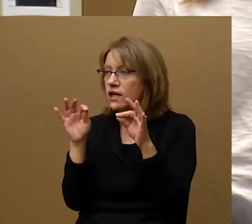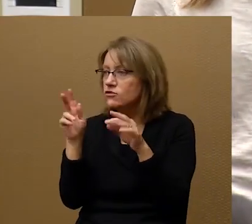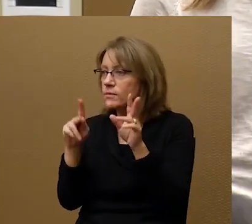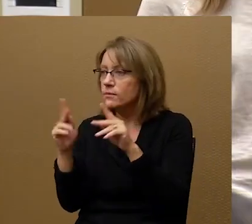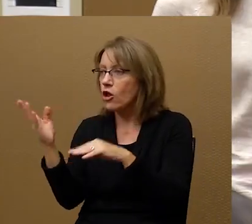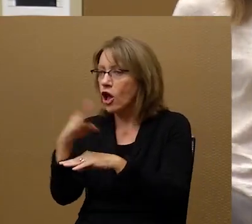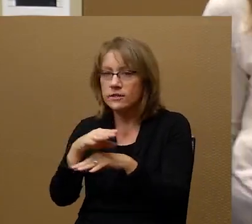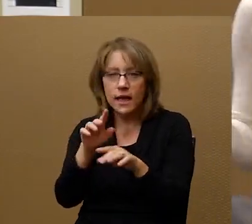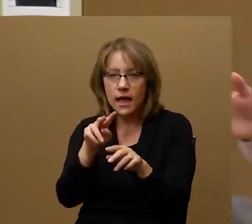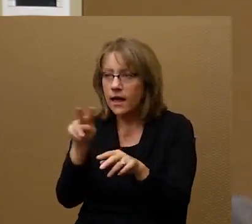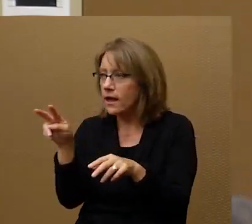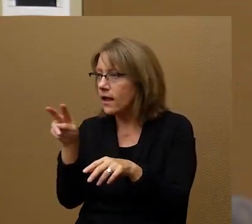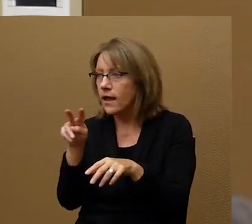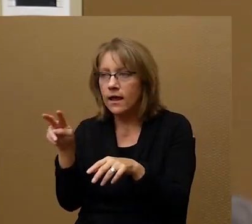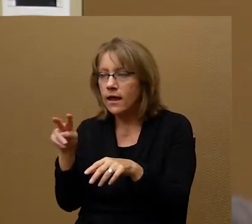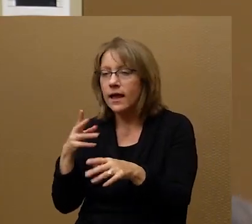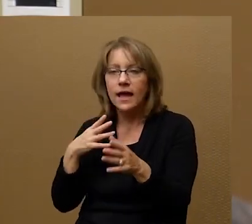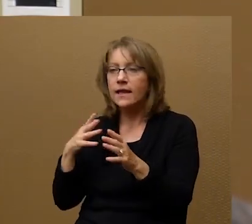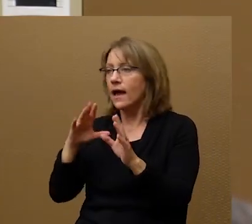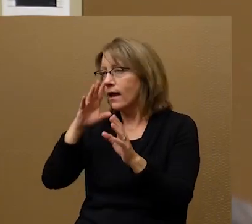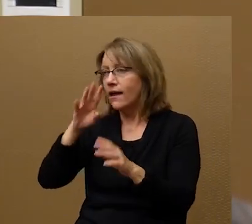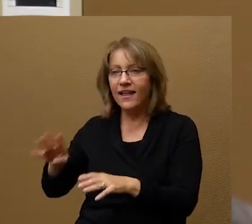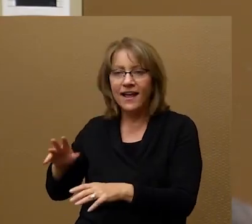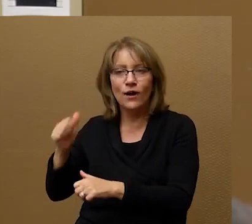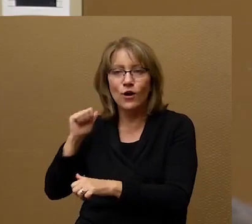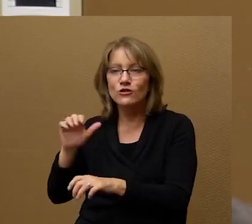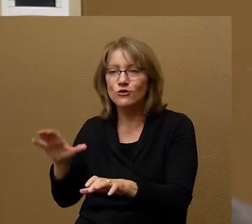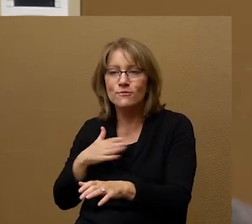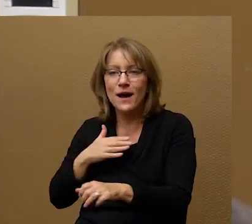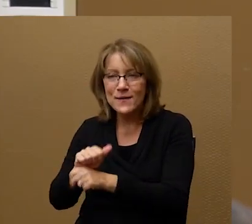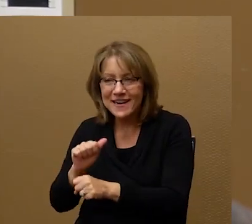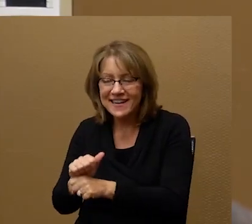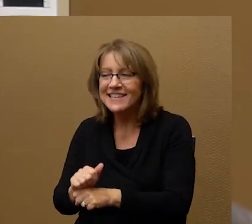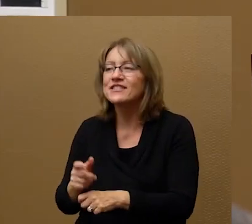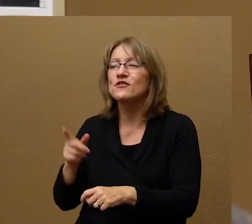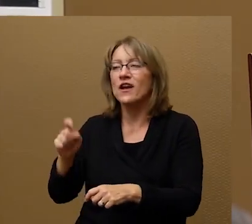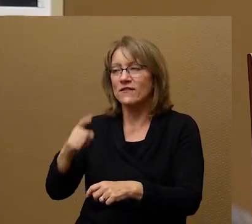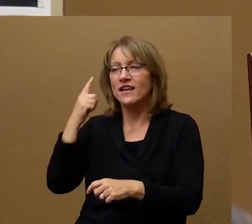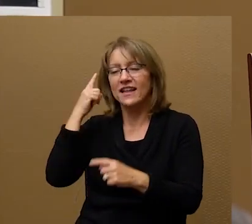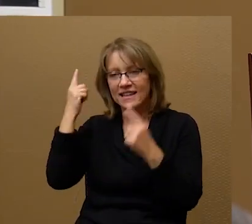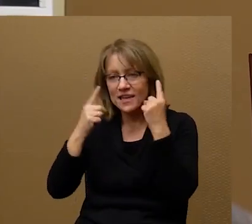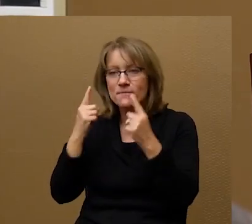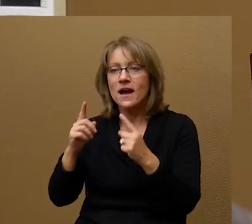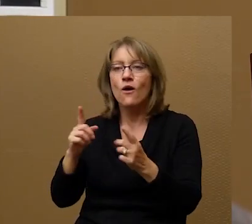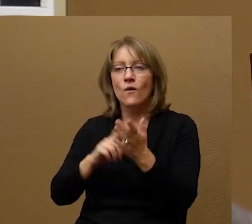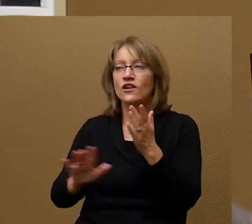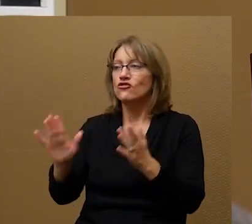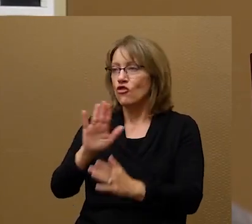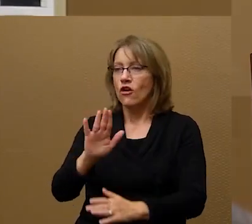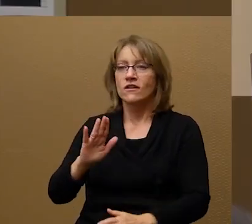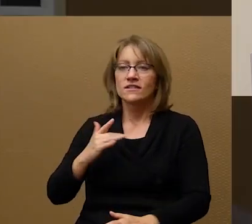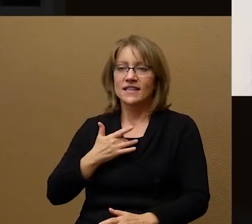do any work. So just think about what your own senses and sensory needs are.